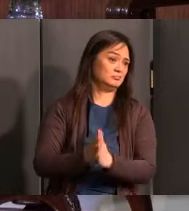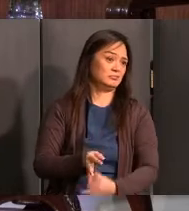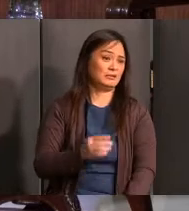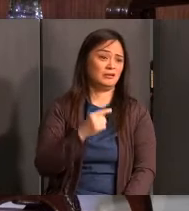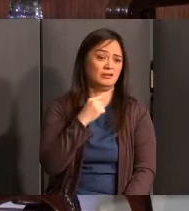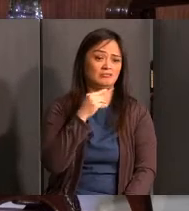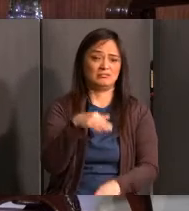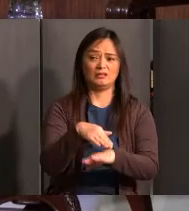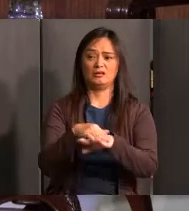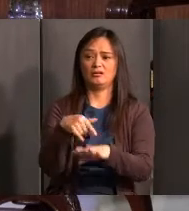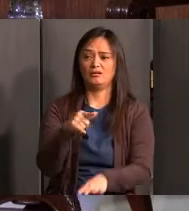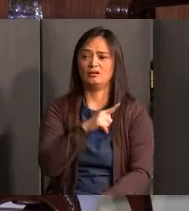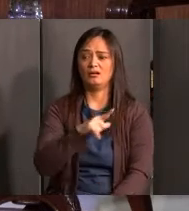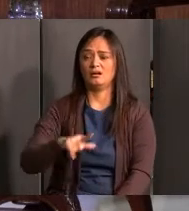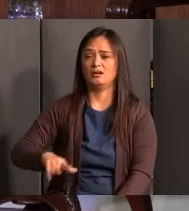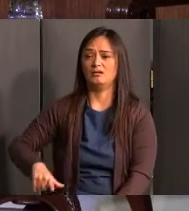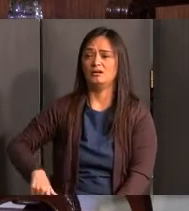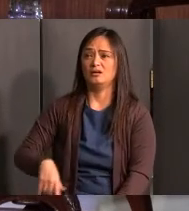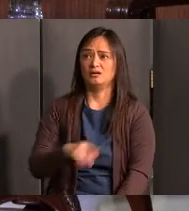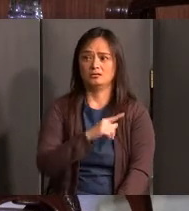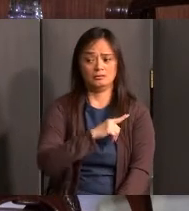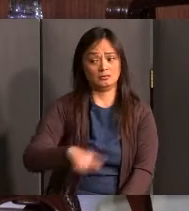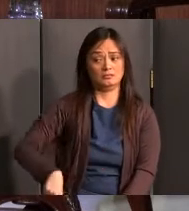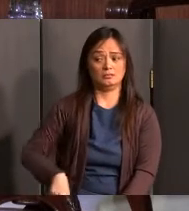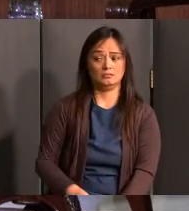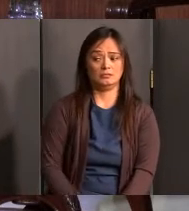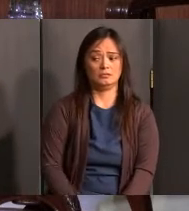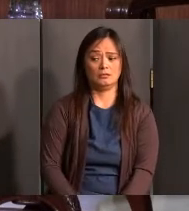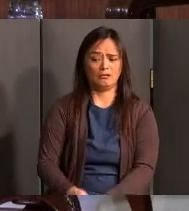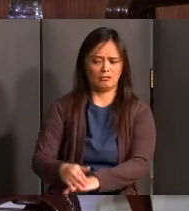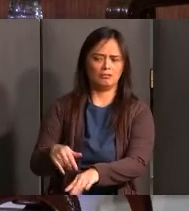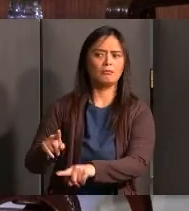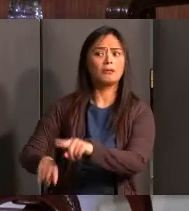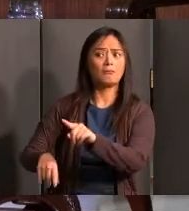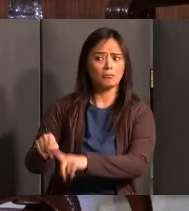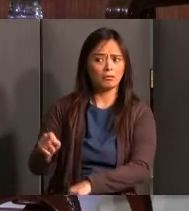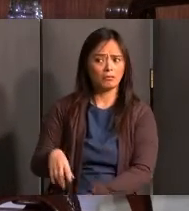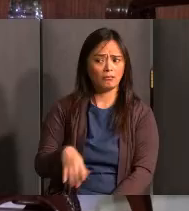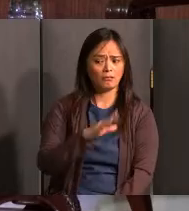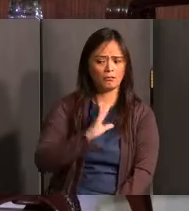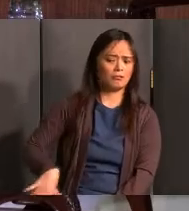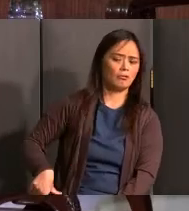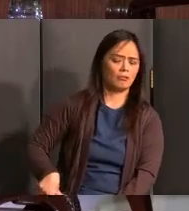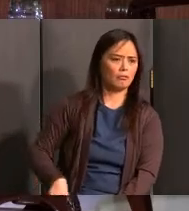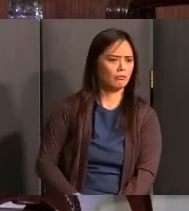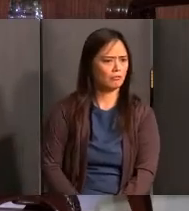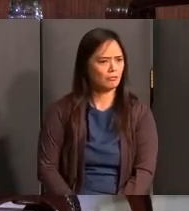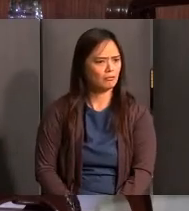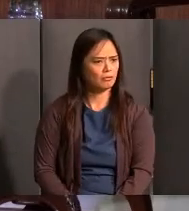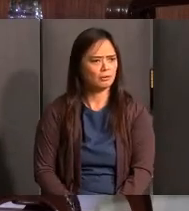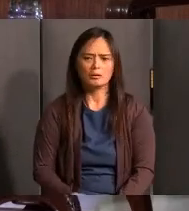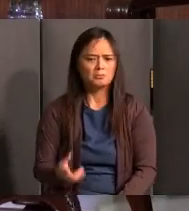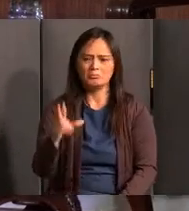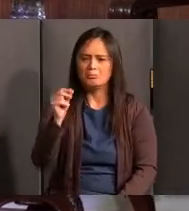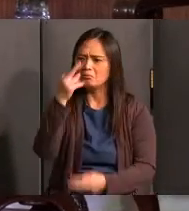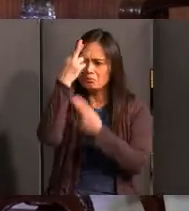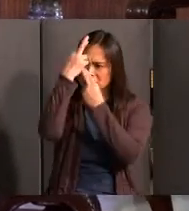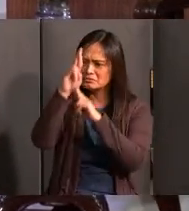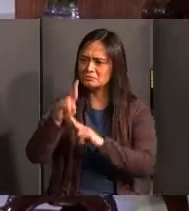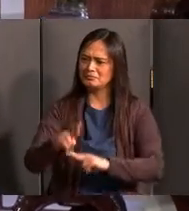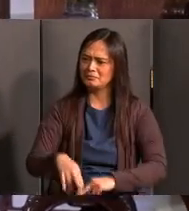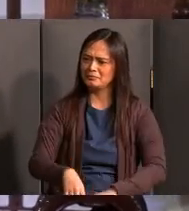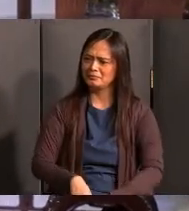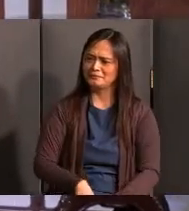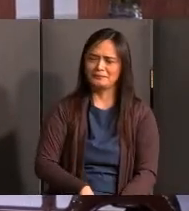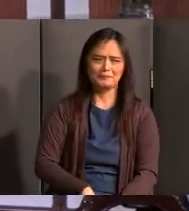Lord. Oh. Akala ko kung sinong kausap na Jesse tinatawag, Panginoon pala. Can you imagine that?